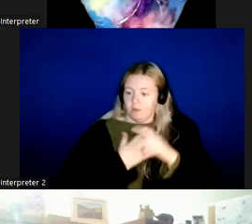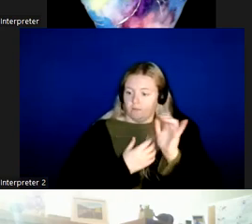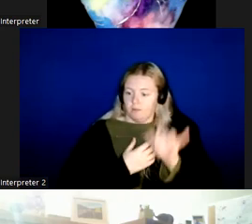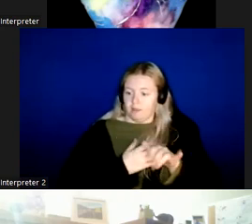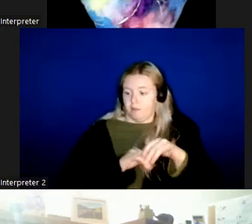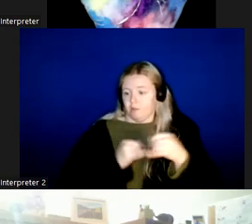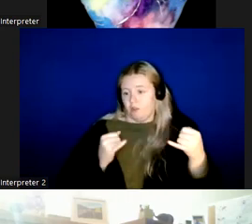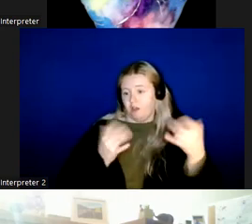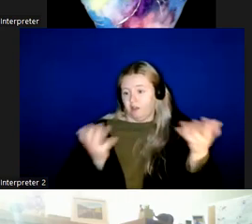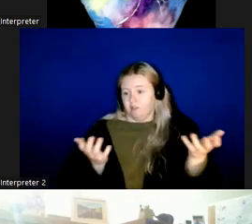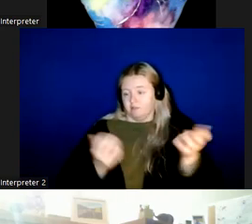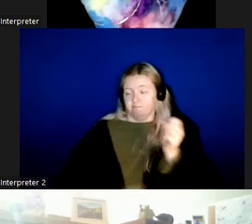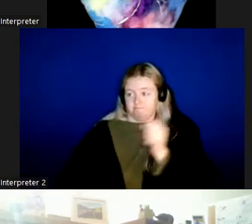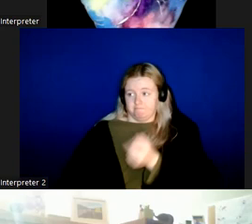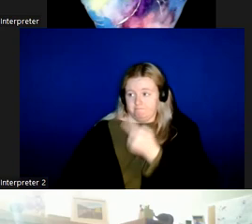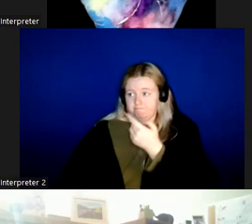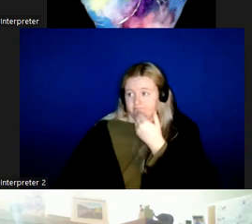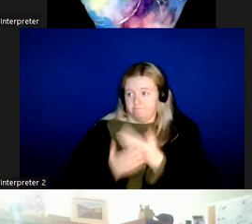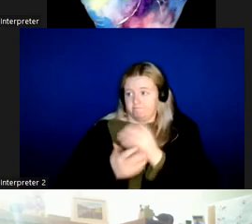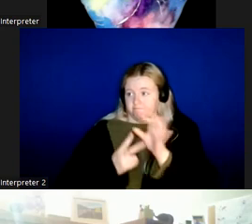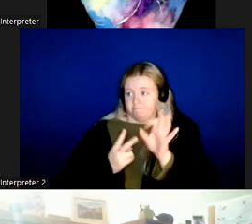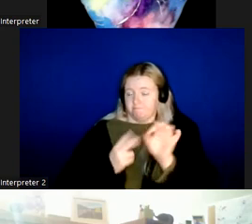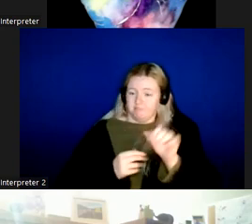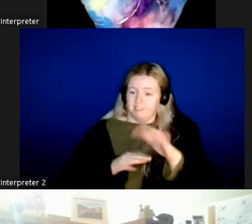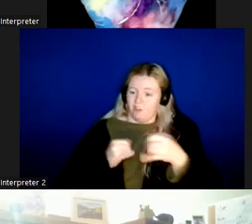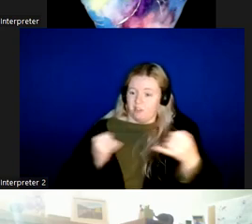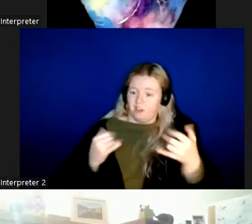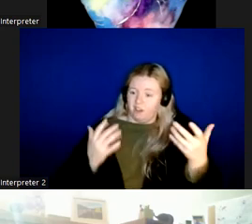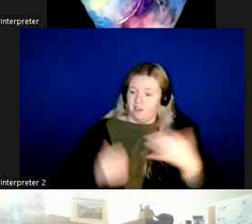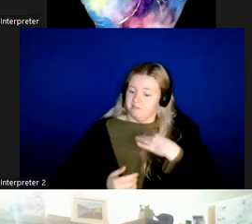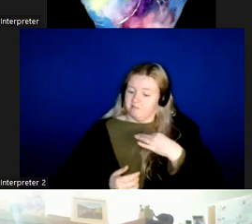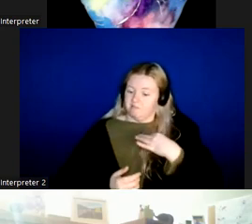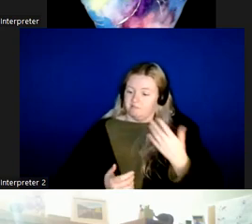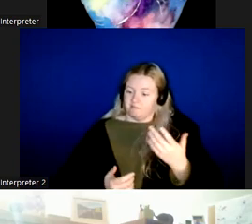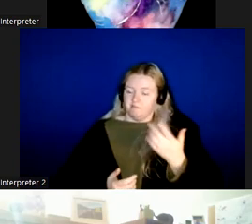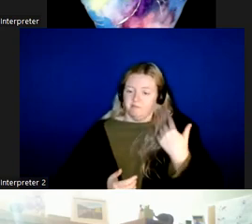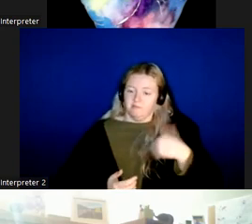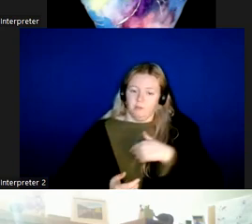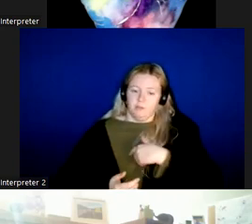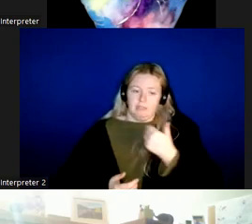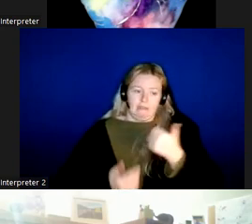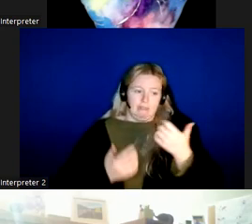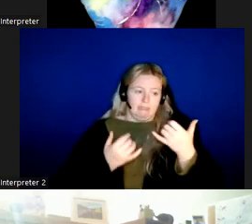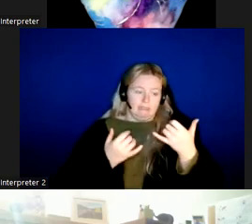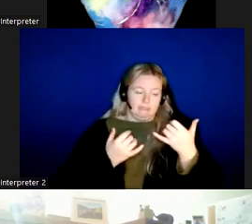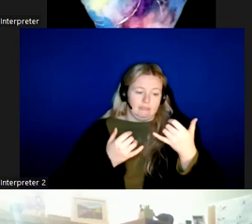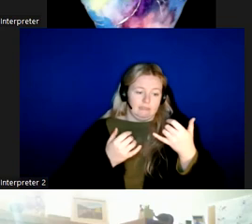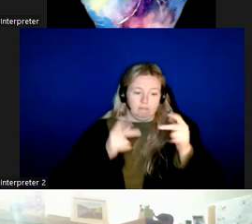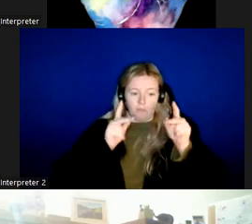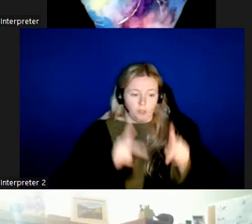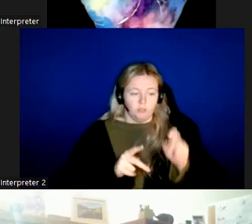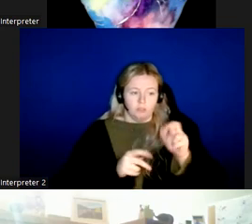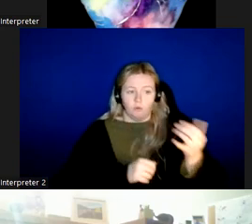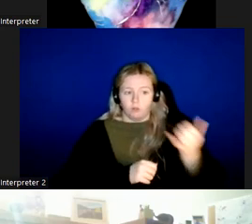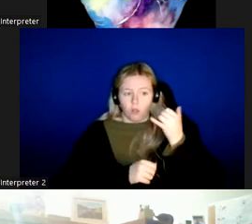is another one. Exactly. So, I mean, that's an online application that we can certainly, if we have any calls in that need help, we can direct them if a